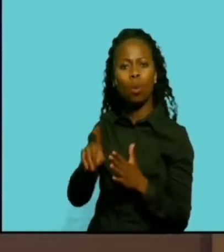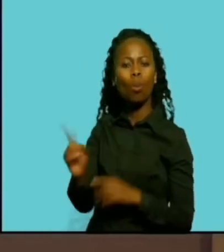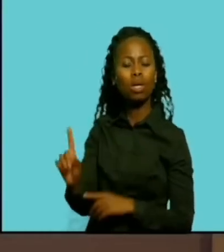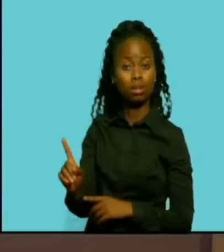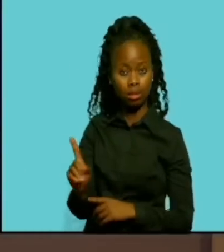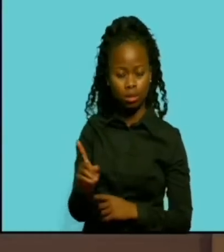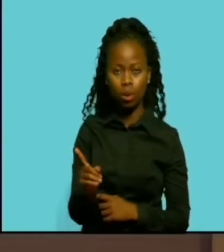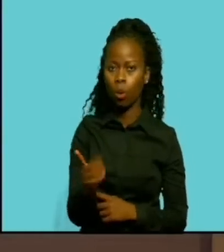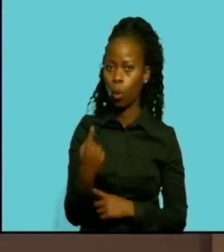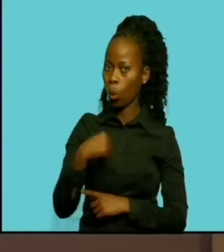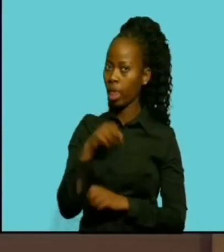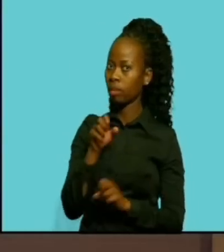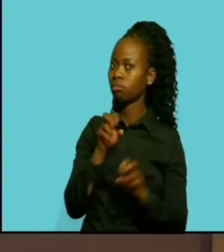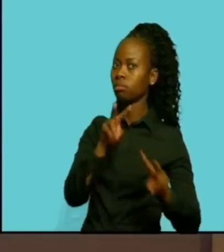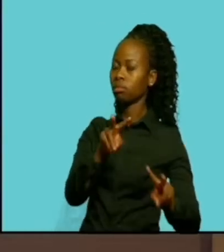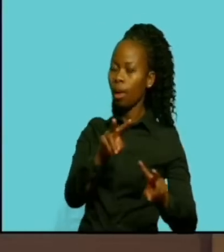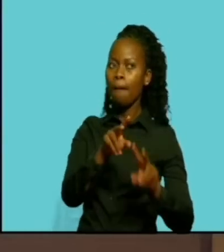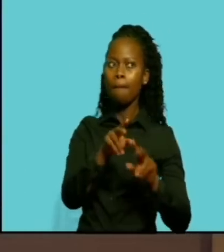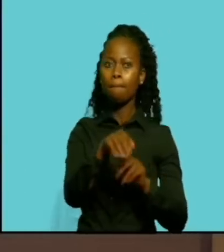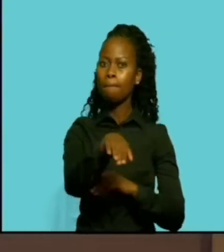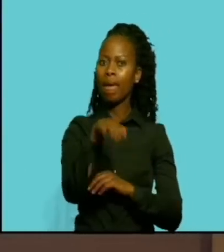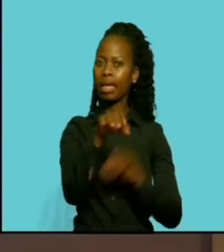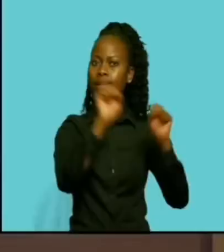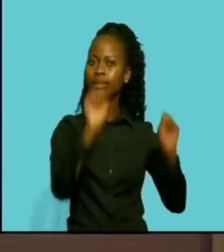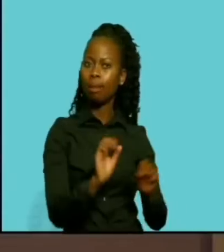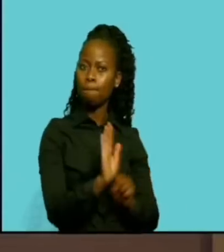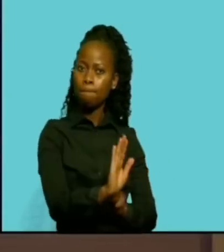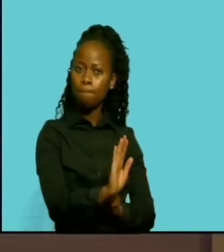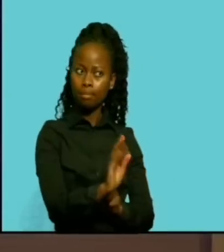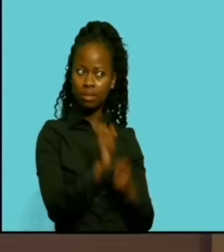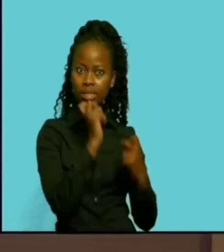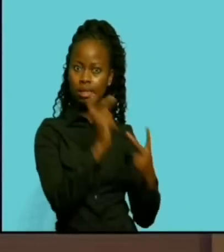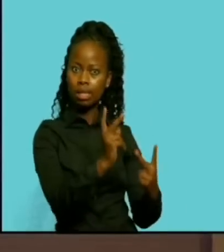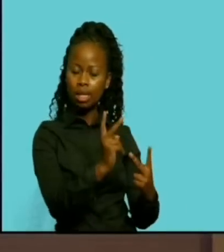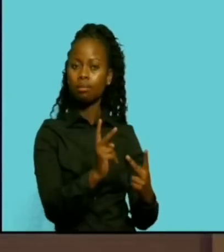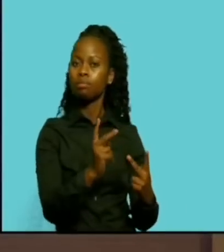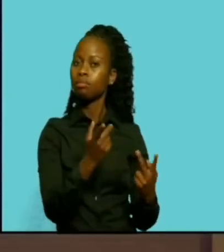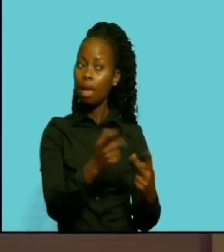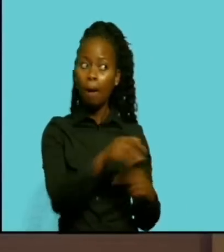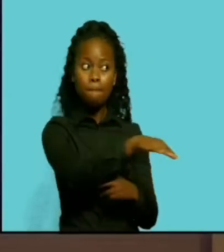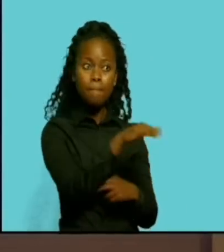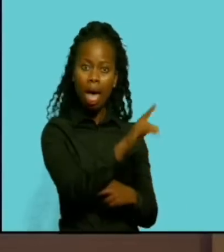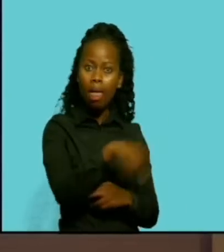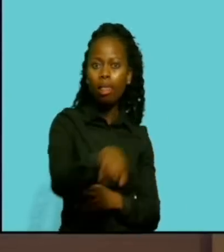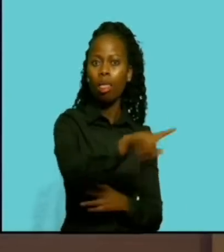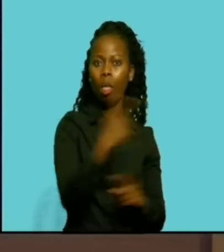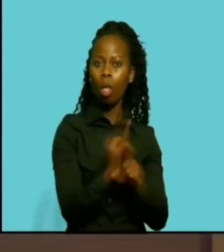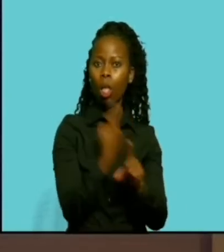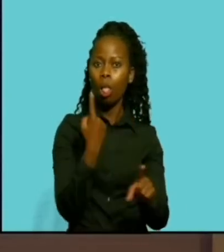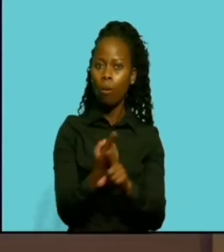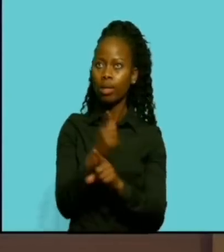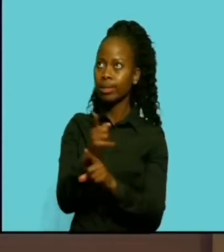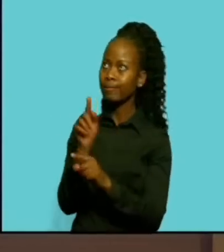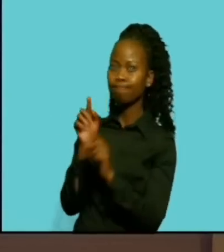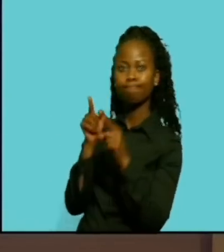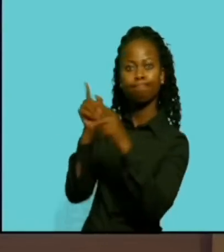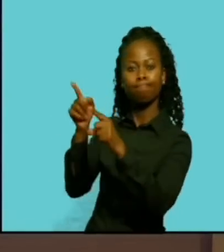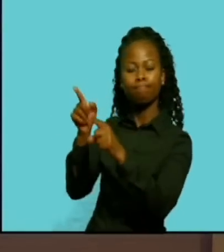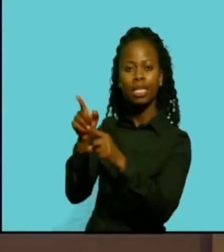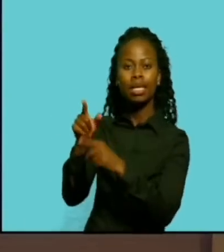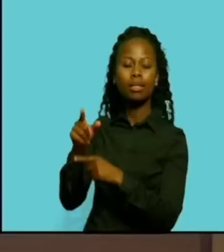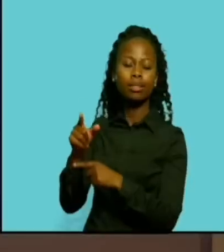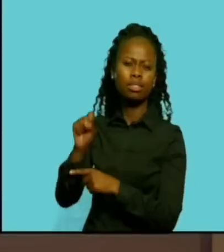is having to come to the central bank to to finance that